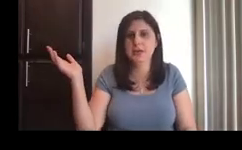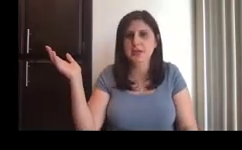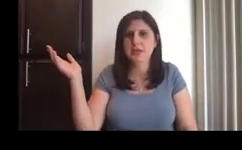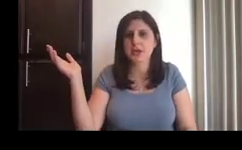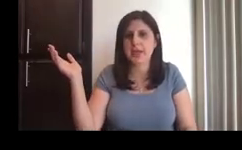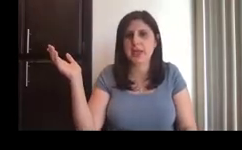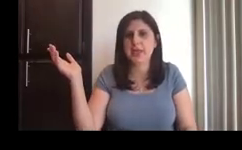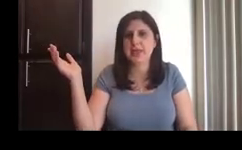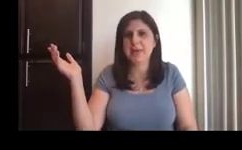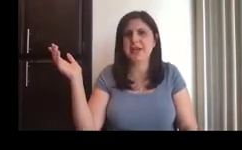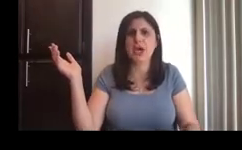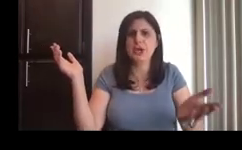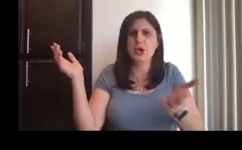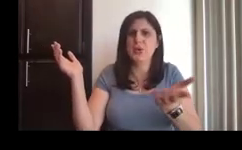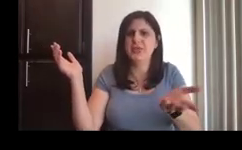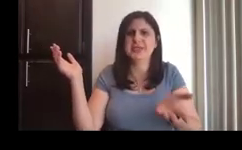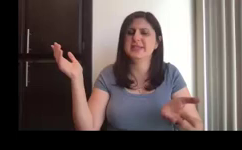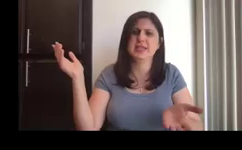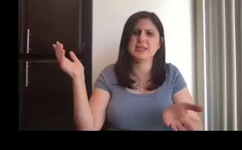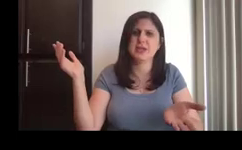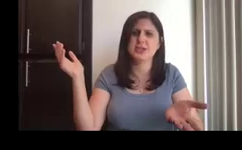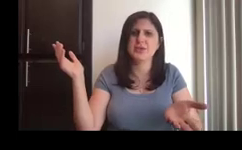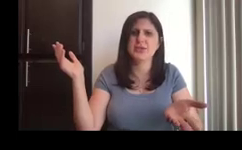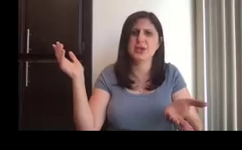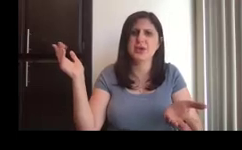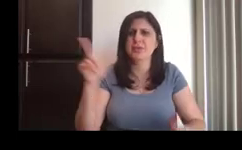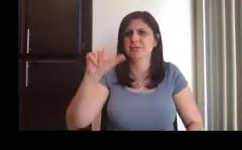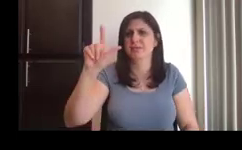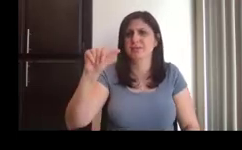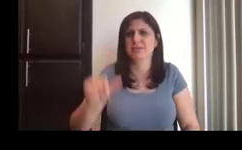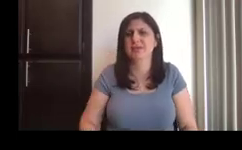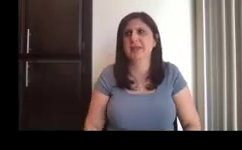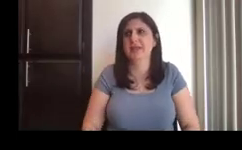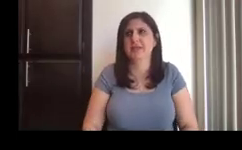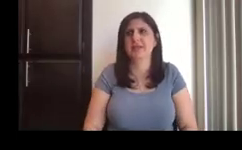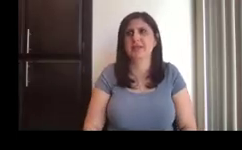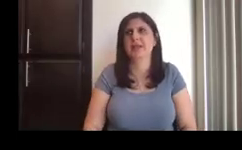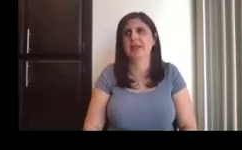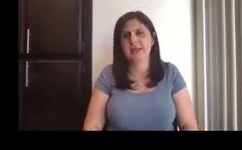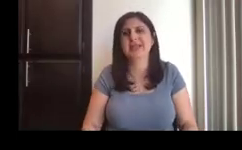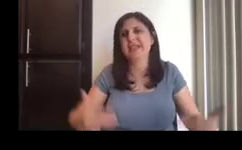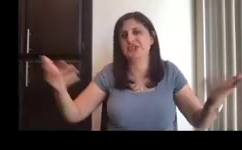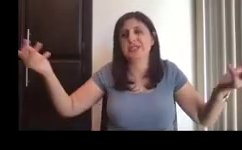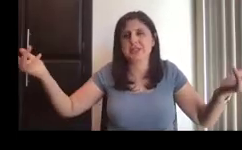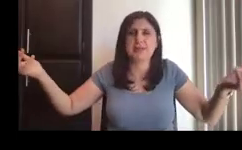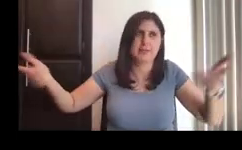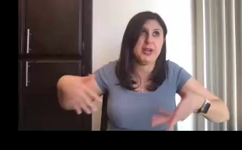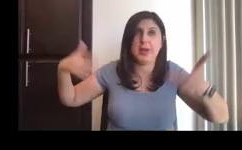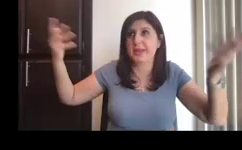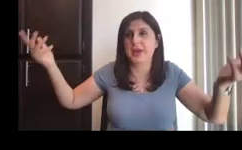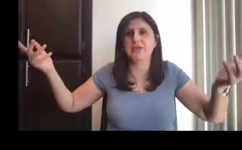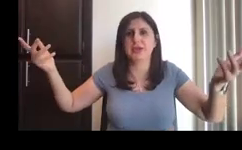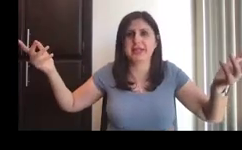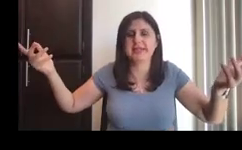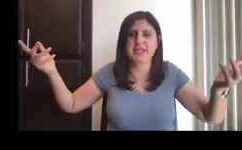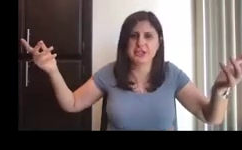Chicago, okay, they might not know what these cities are. So if you go like Los Angeles, pretty